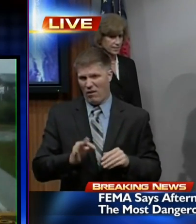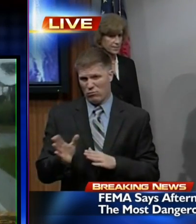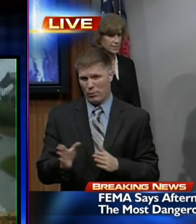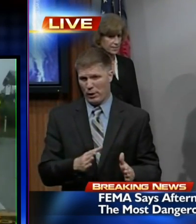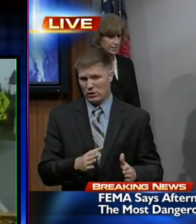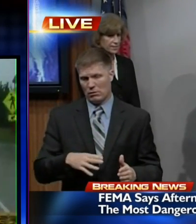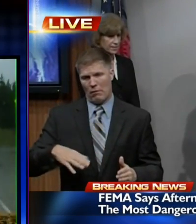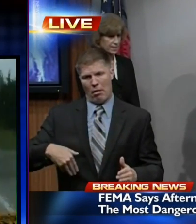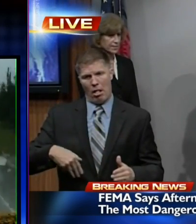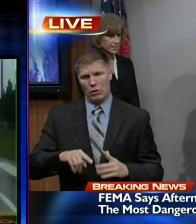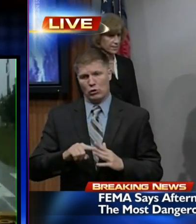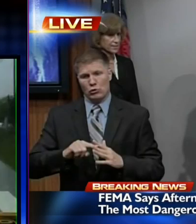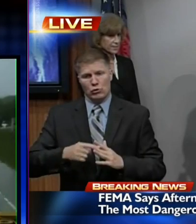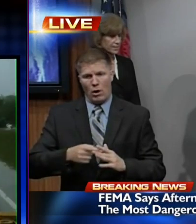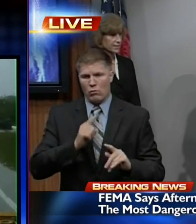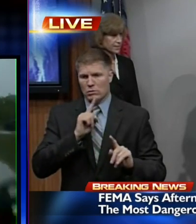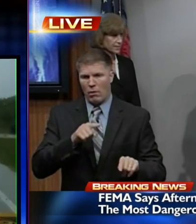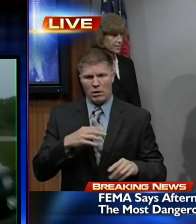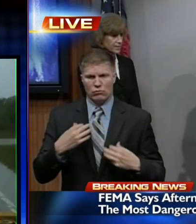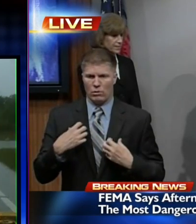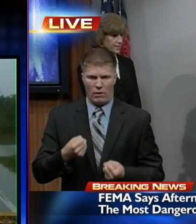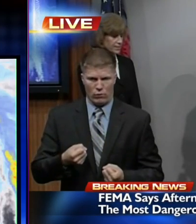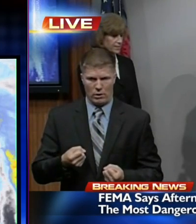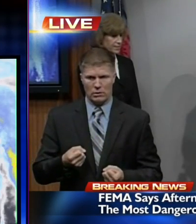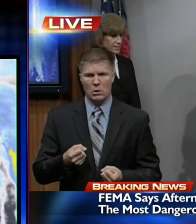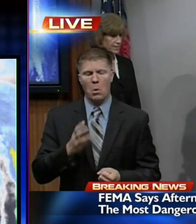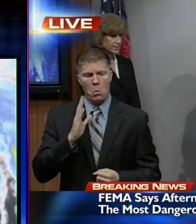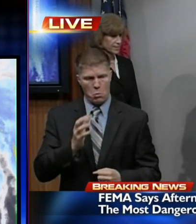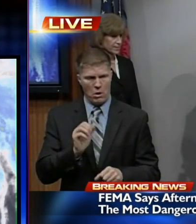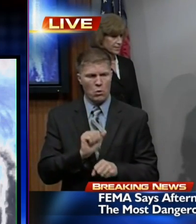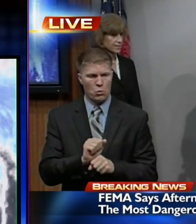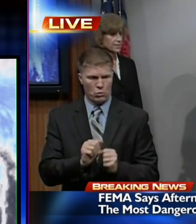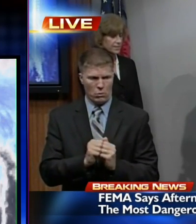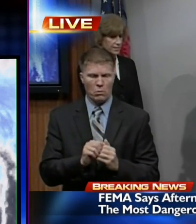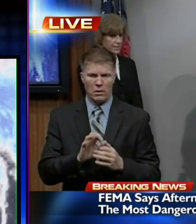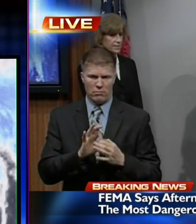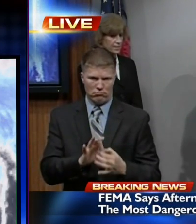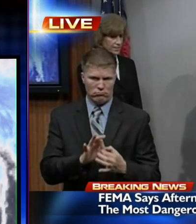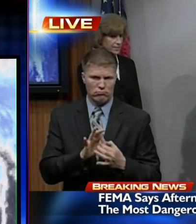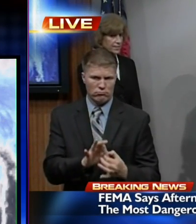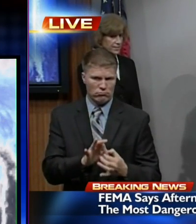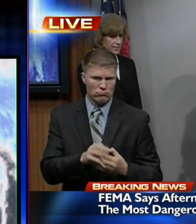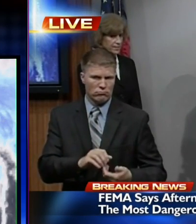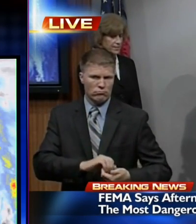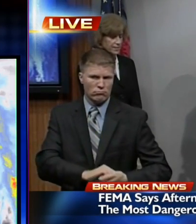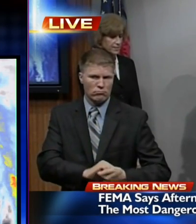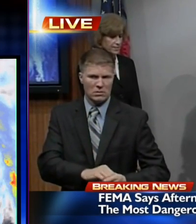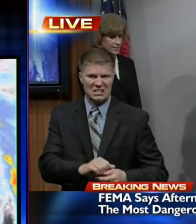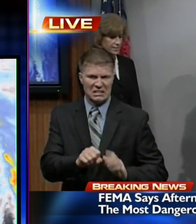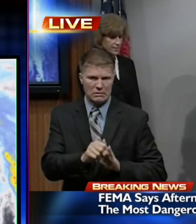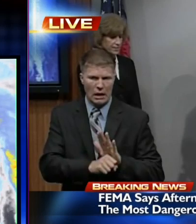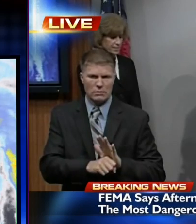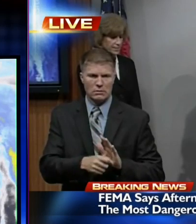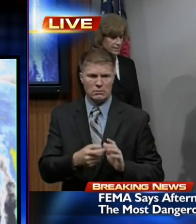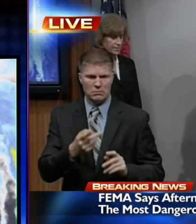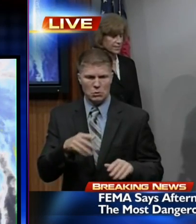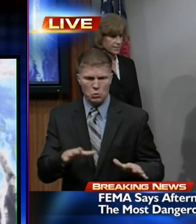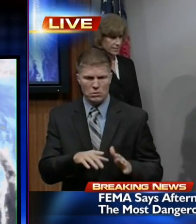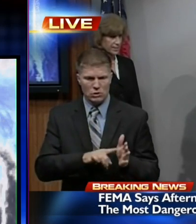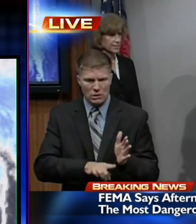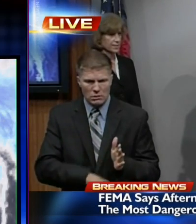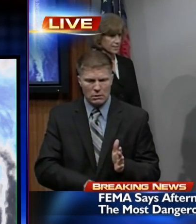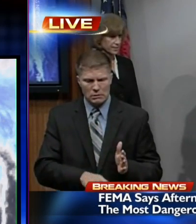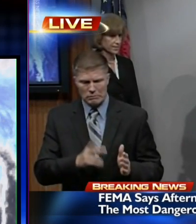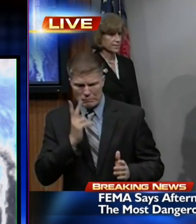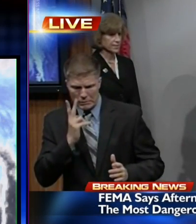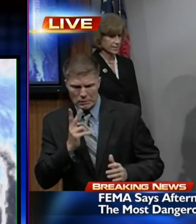yet into response and recovery. So we'll work with the states as they do their assessments and see what damages the